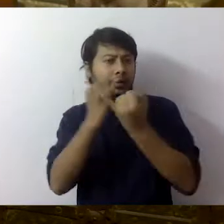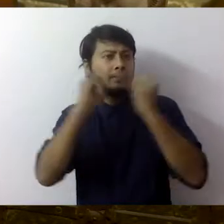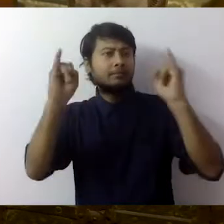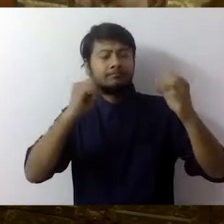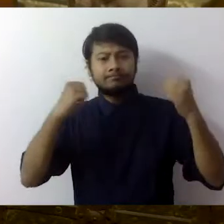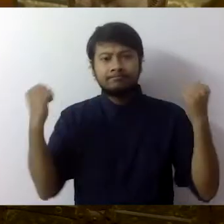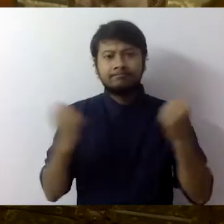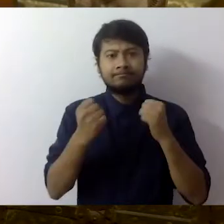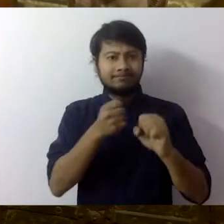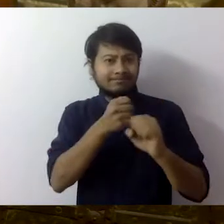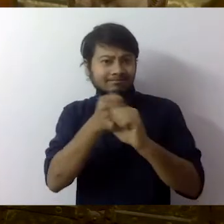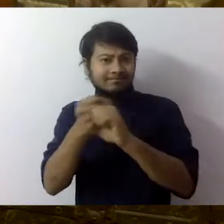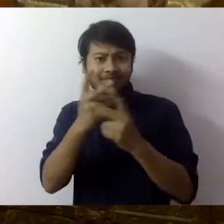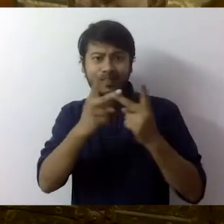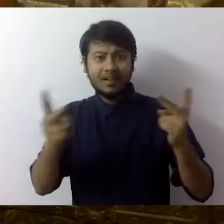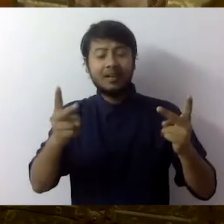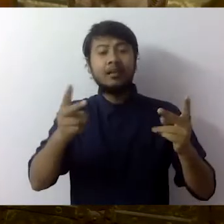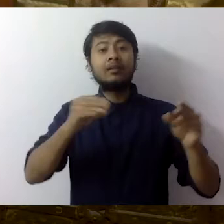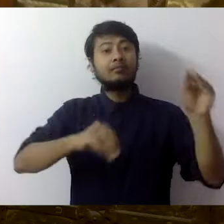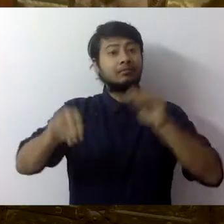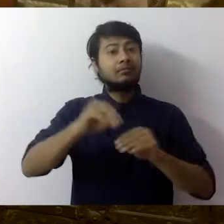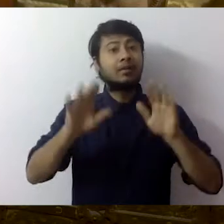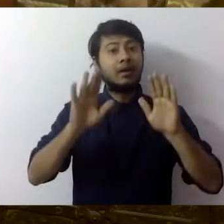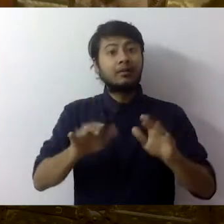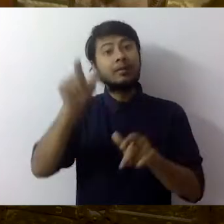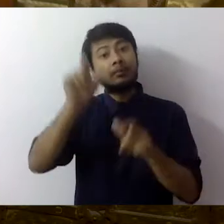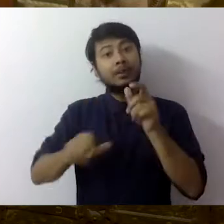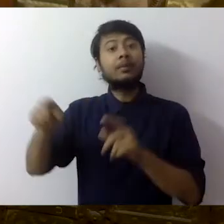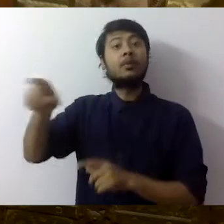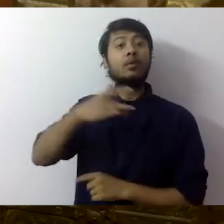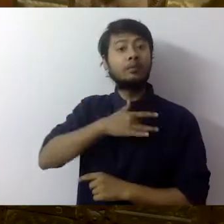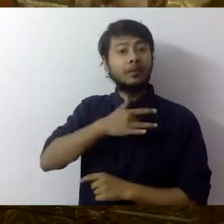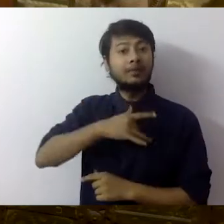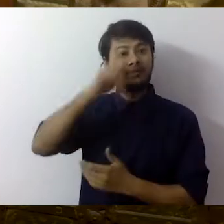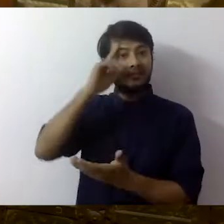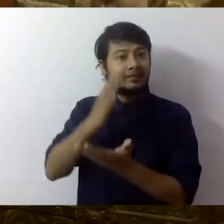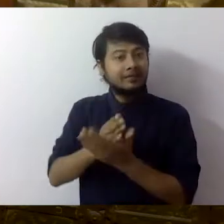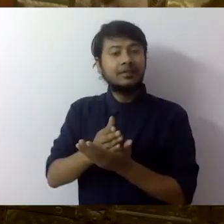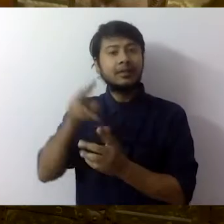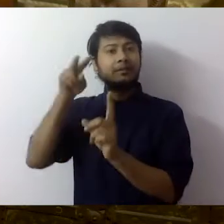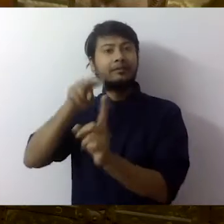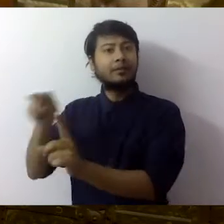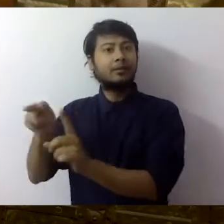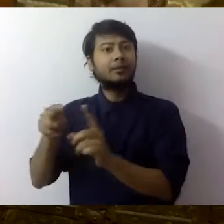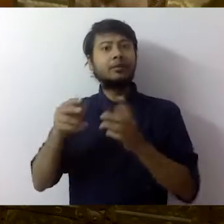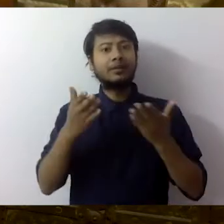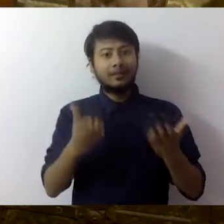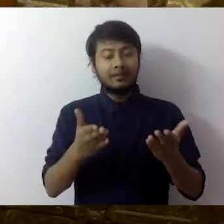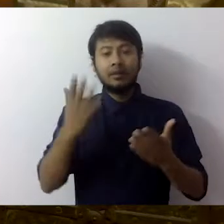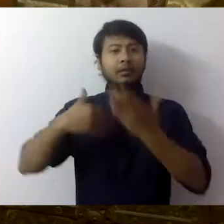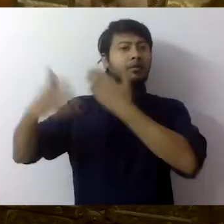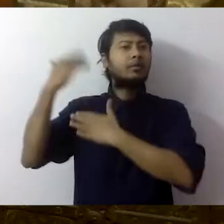views. As products of a specific time and the technologies available then,